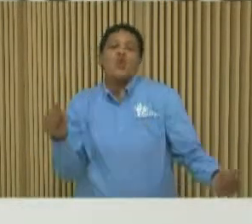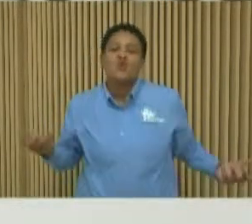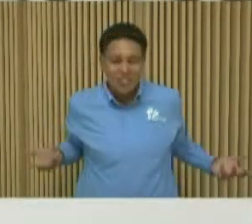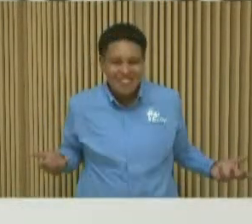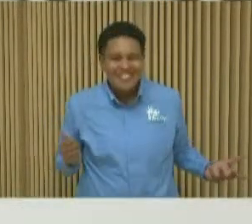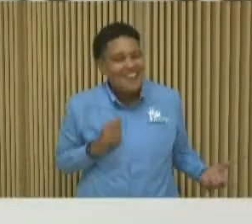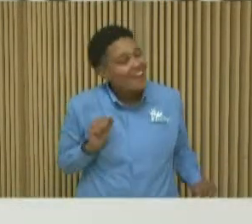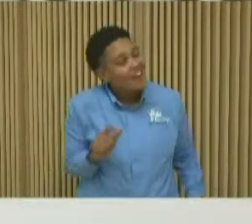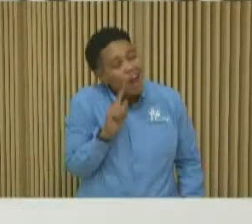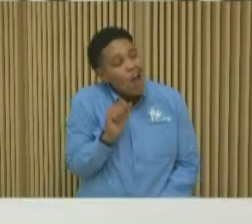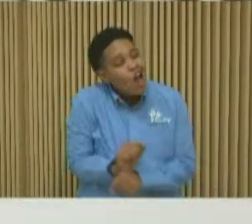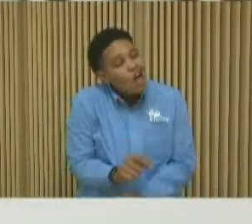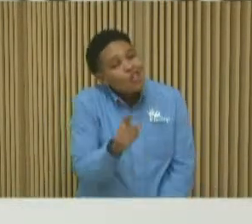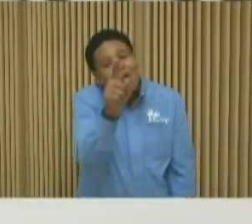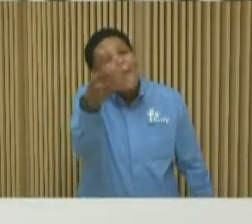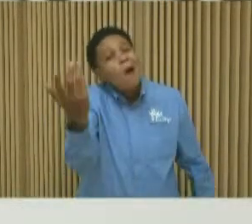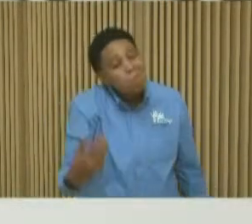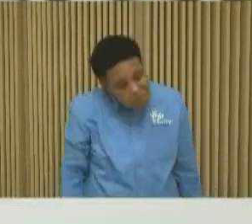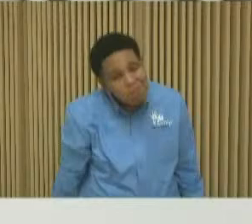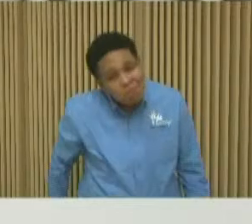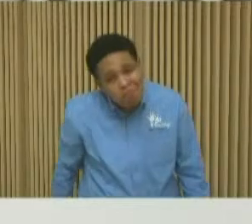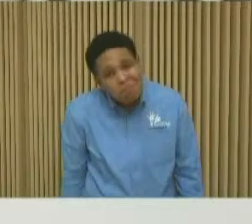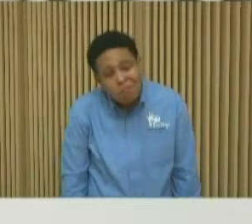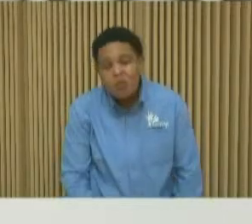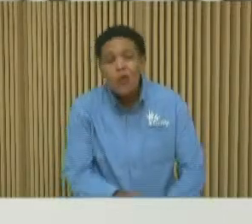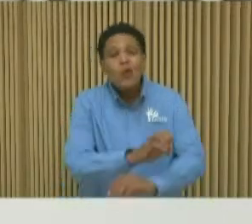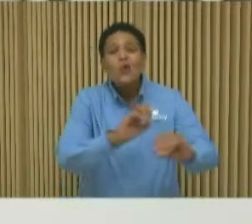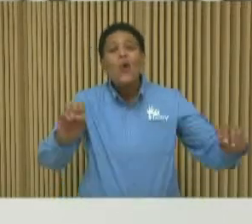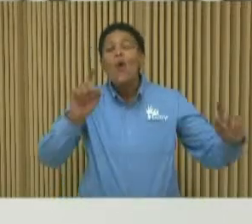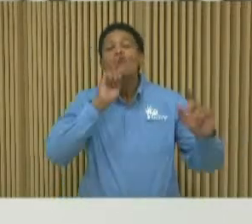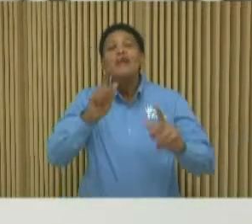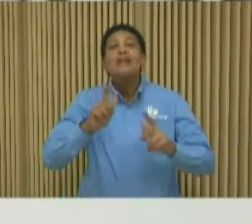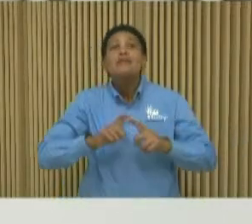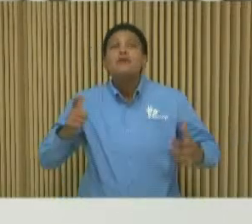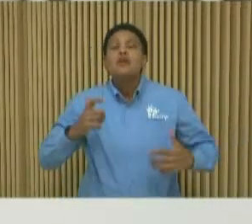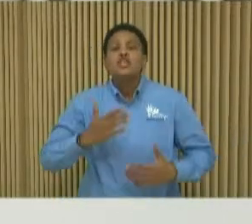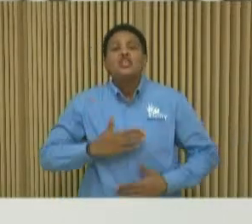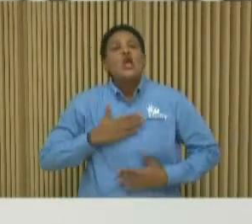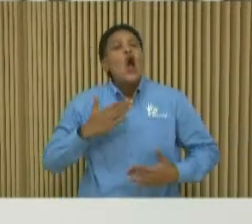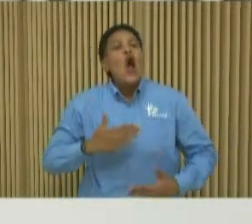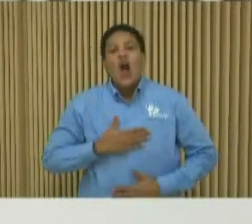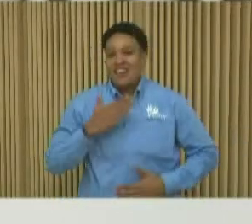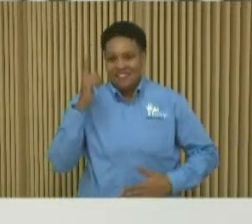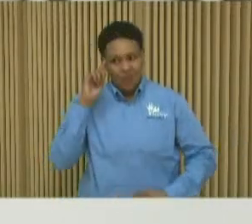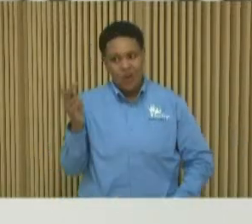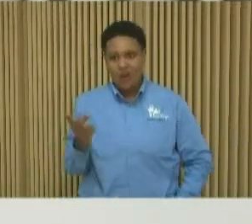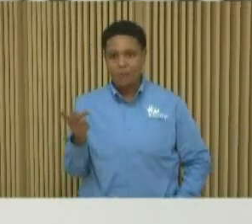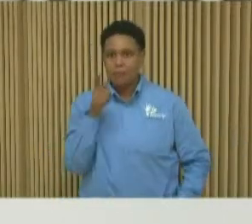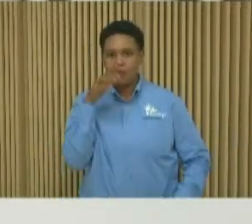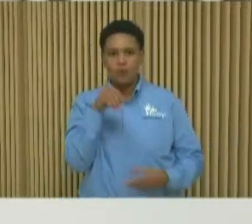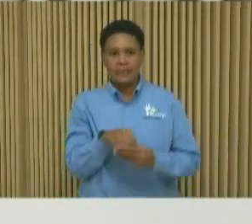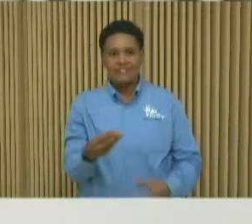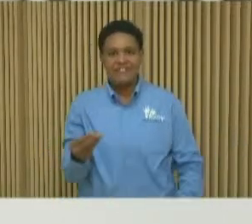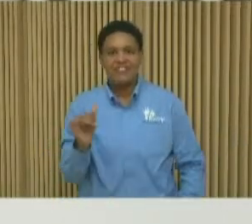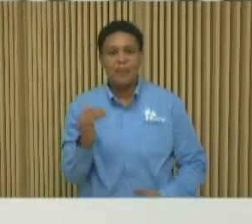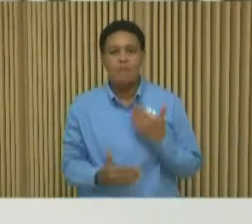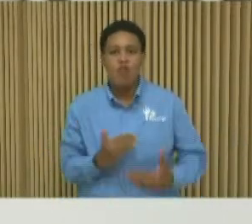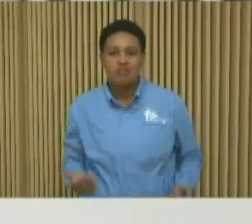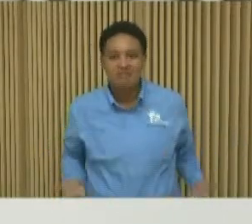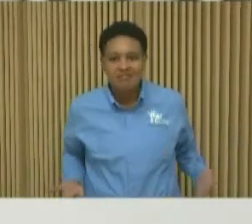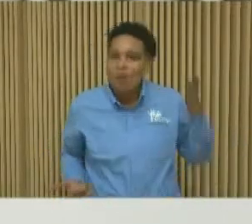can assure you that there is no greater joy for them. At the end of the process, they